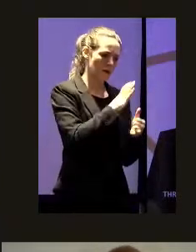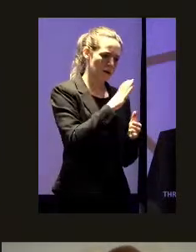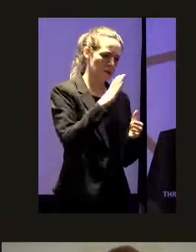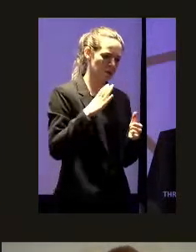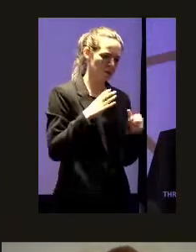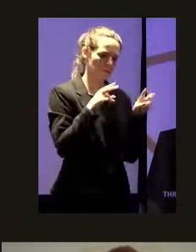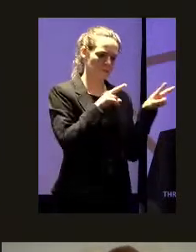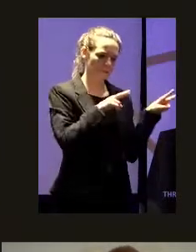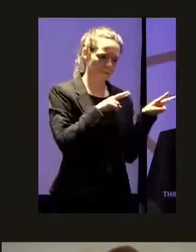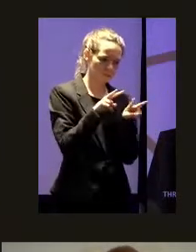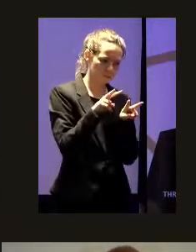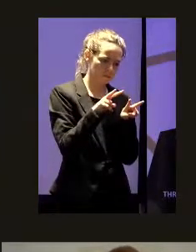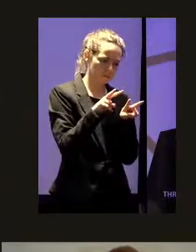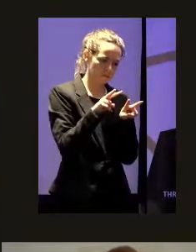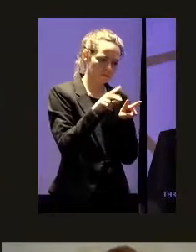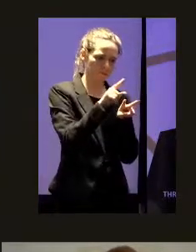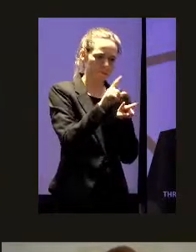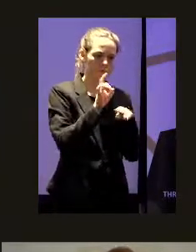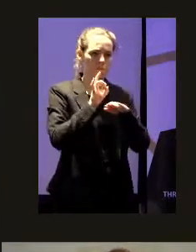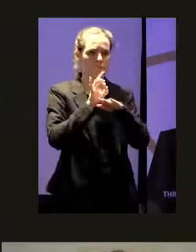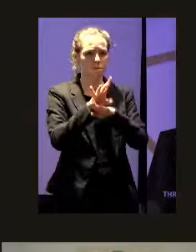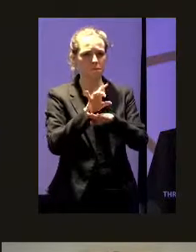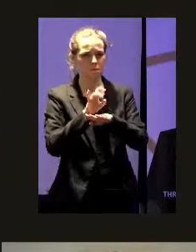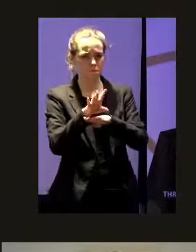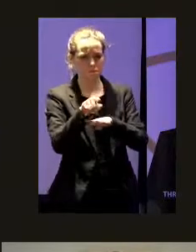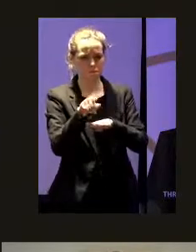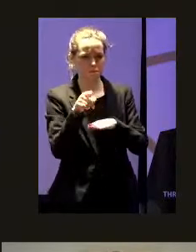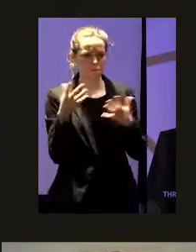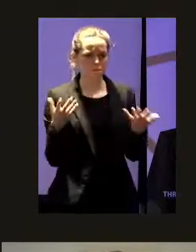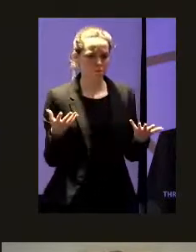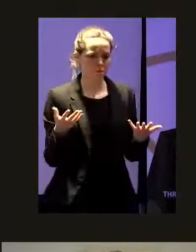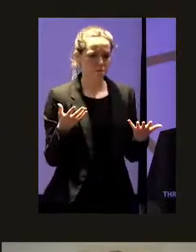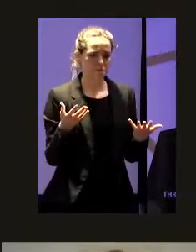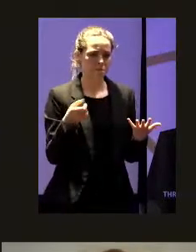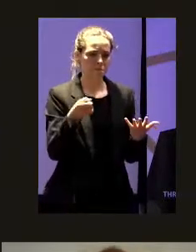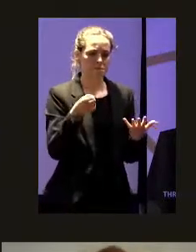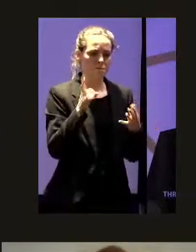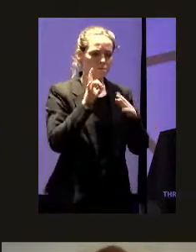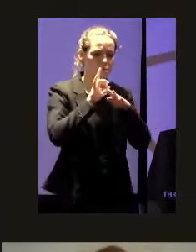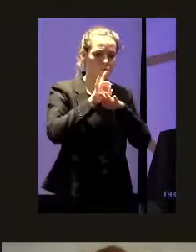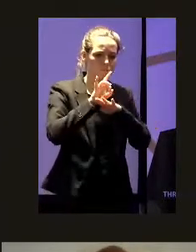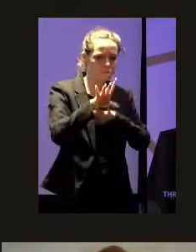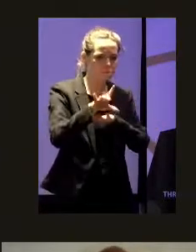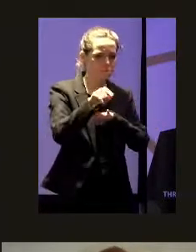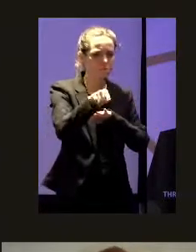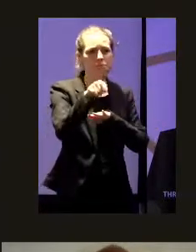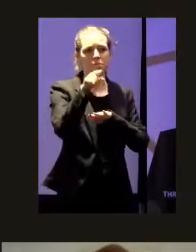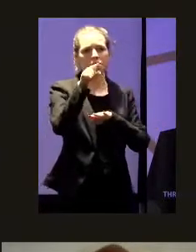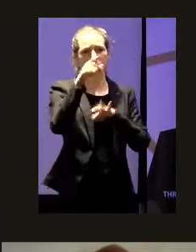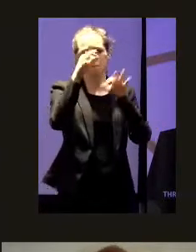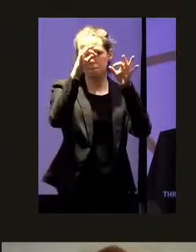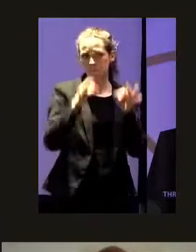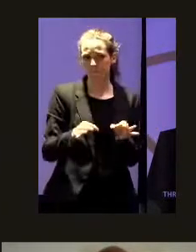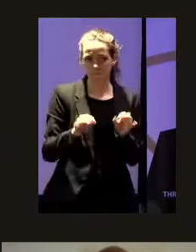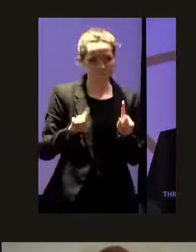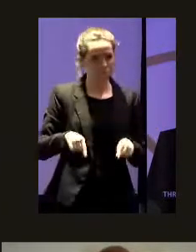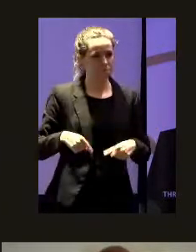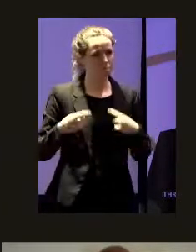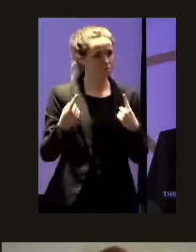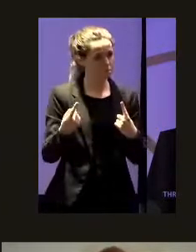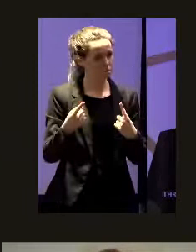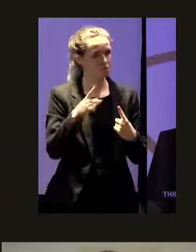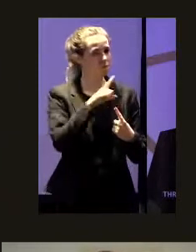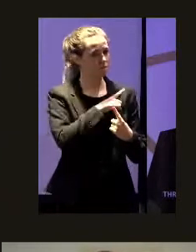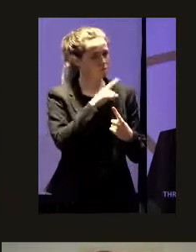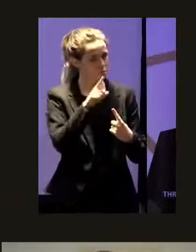further advise. We are saying that it can be that when we advise a minister on a particular decision, that decision must then be